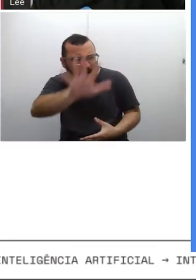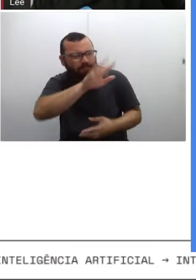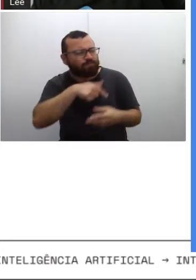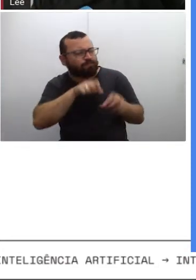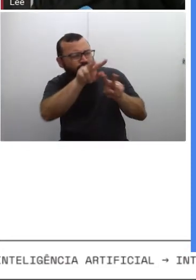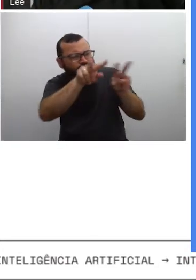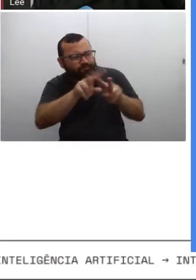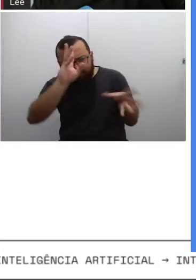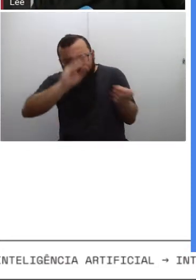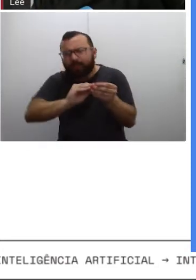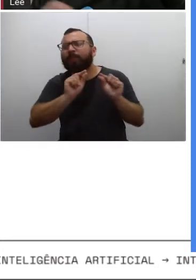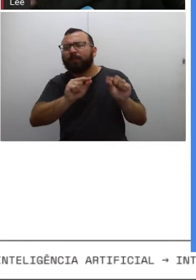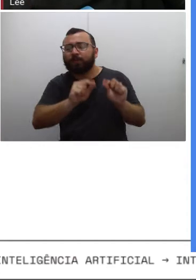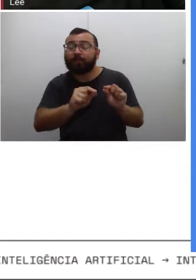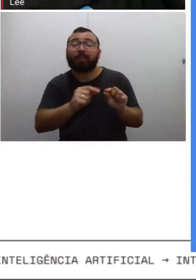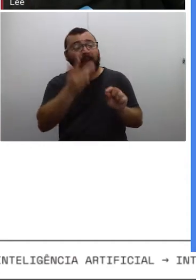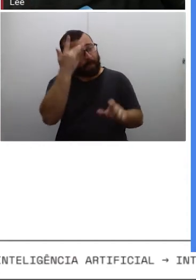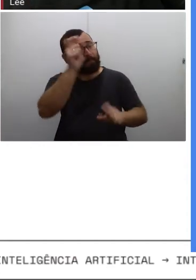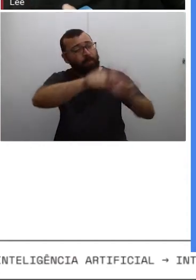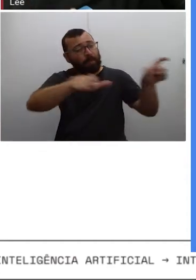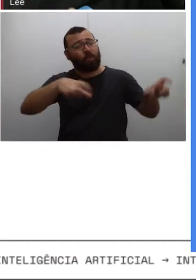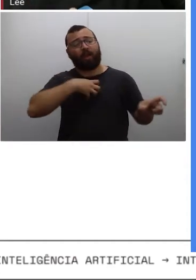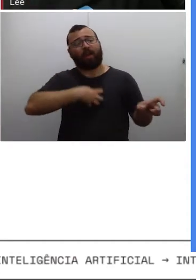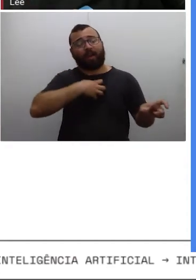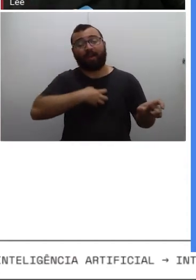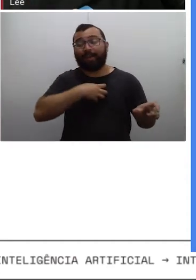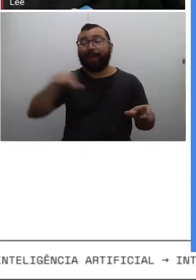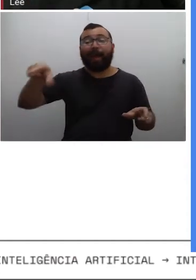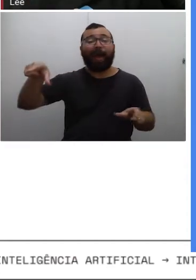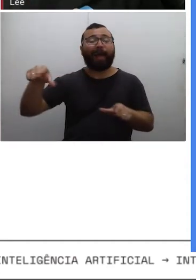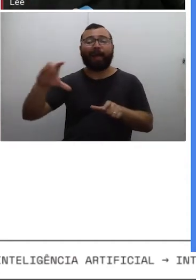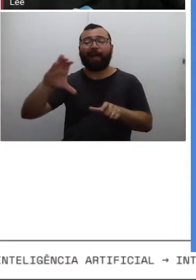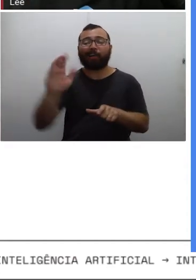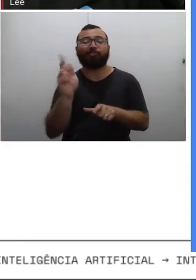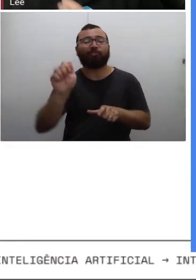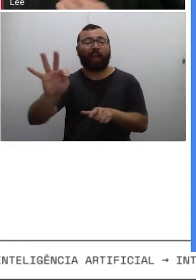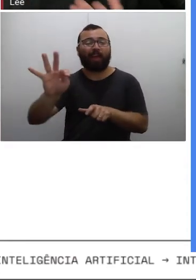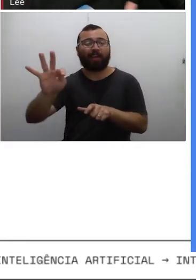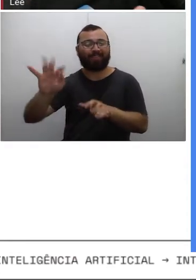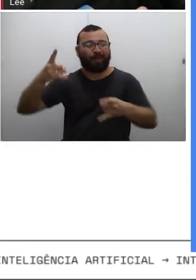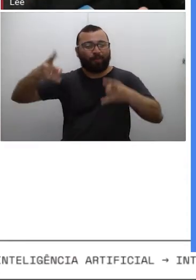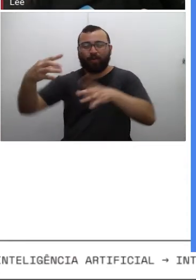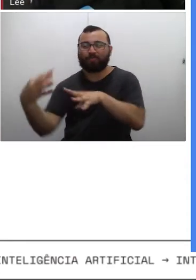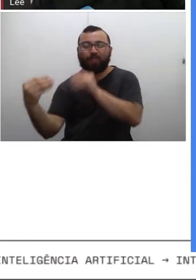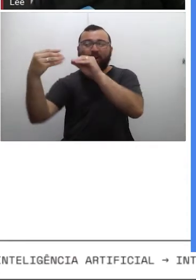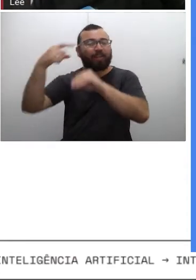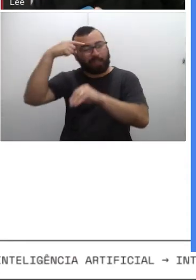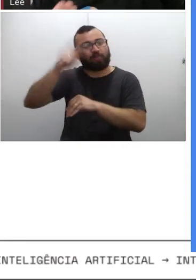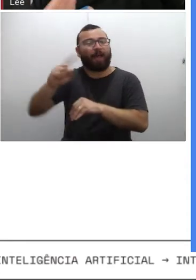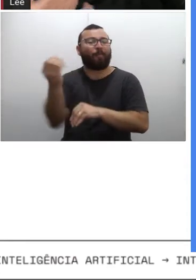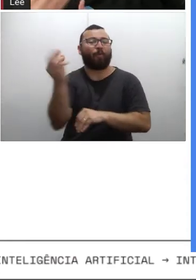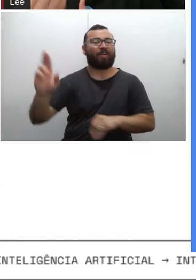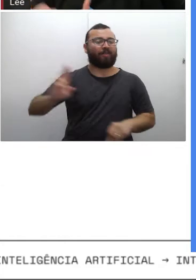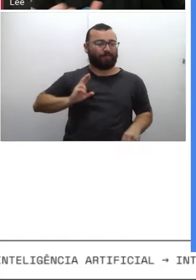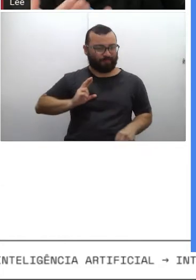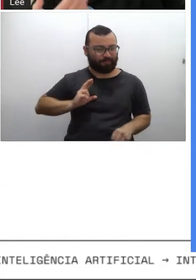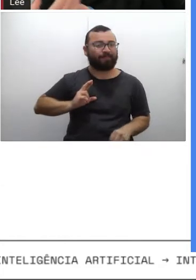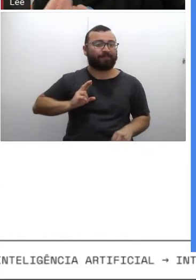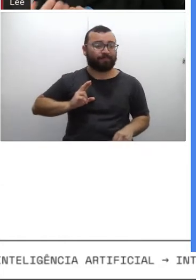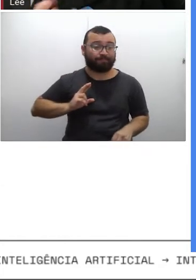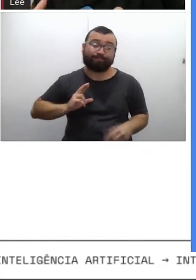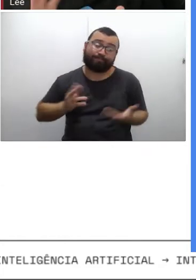when users are angry, my chatbot doesn't know how to handle that, because like the least thing that I could do is I could go back